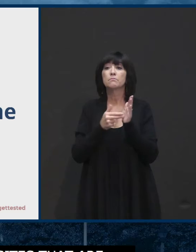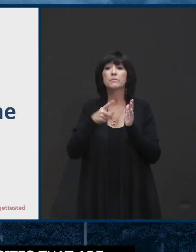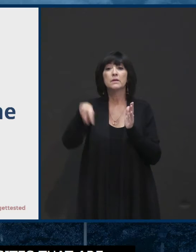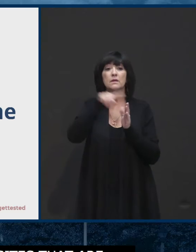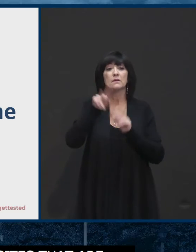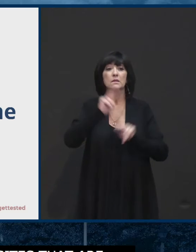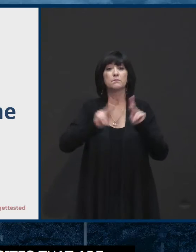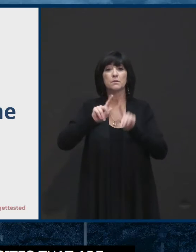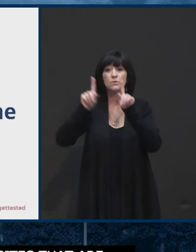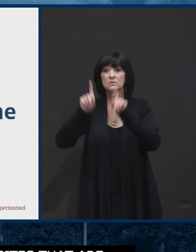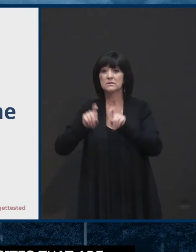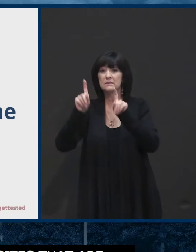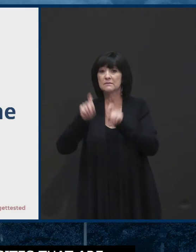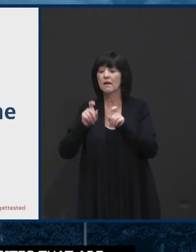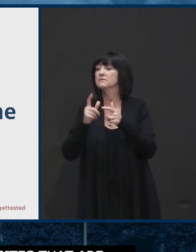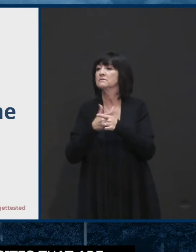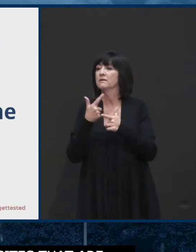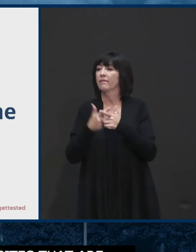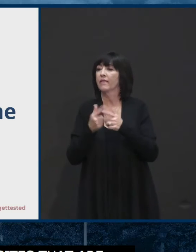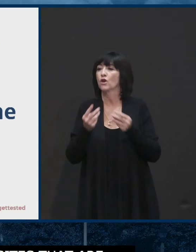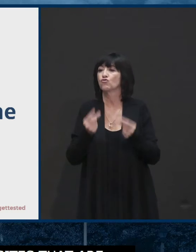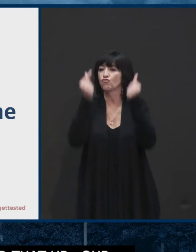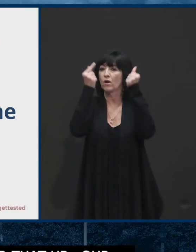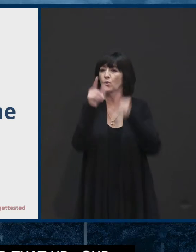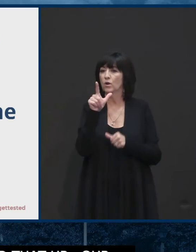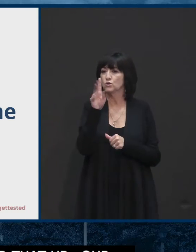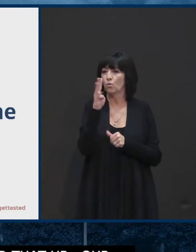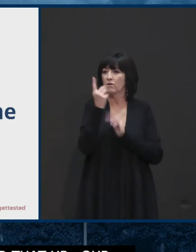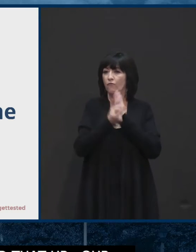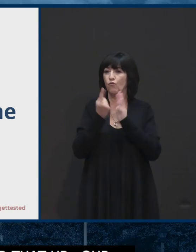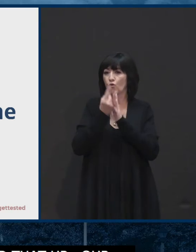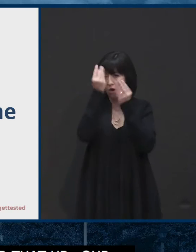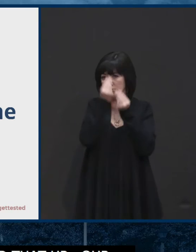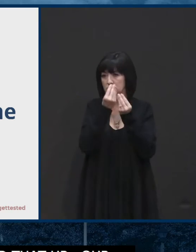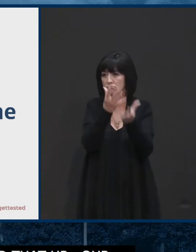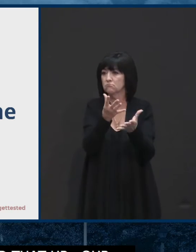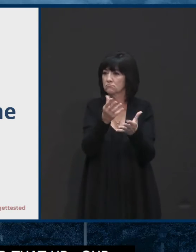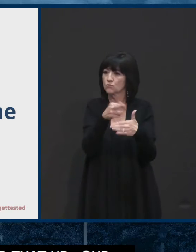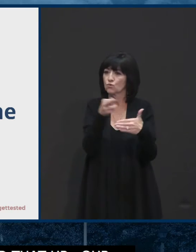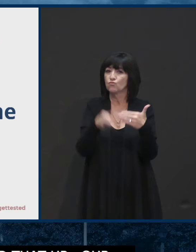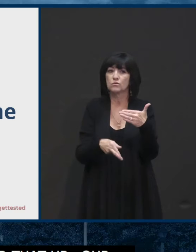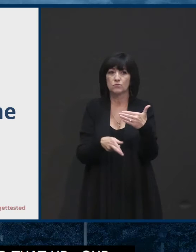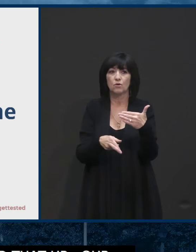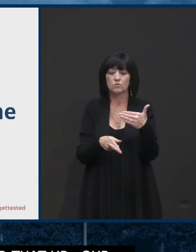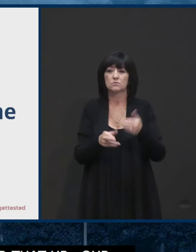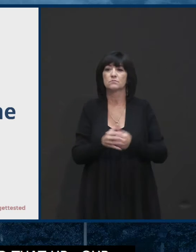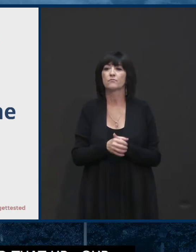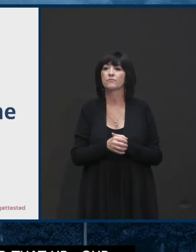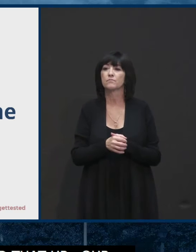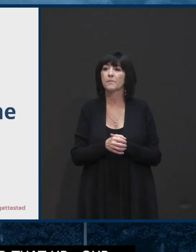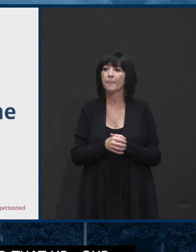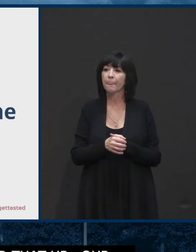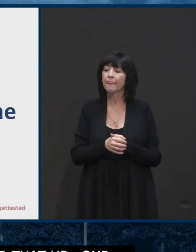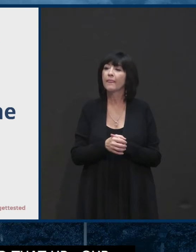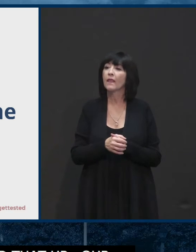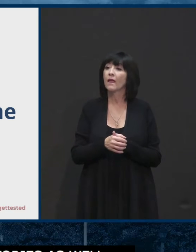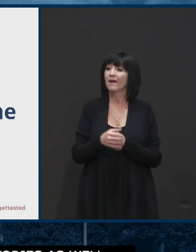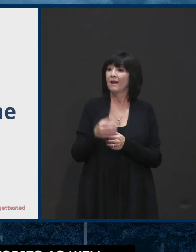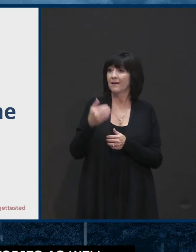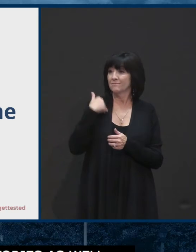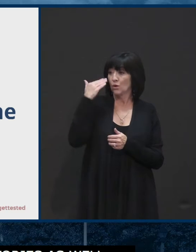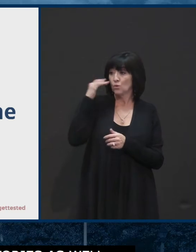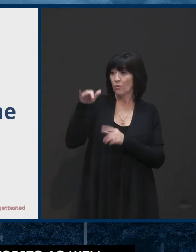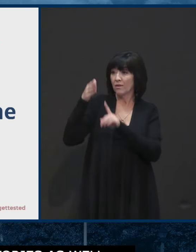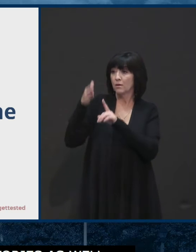as well. Last week, I got a text message from somebody or 2 weeks ago, they went to Frawley Stadium. They got tested late